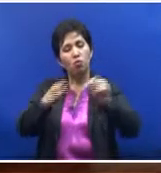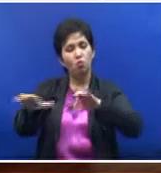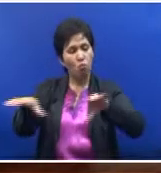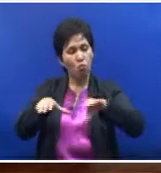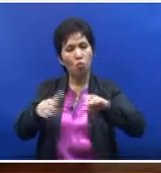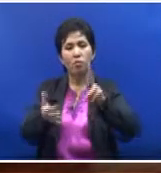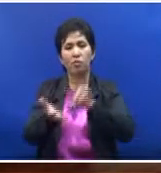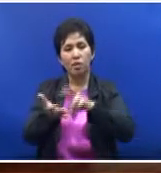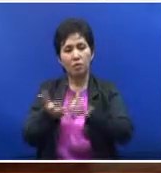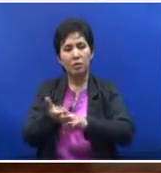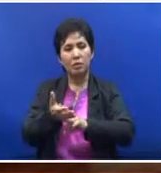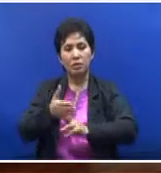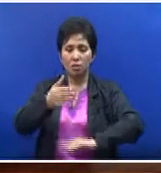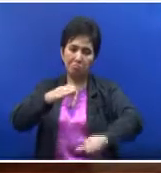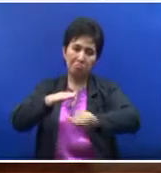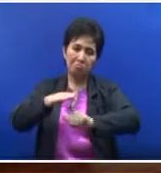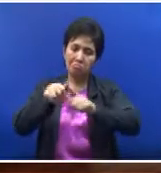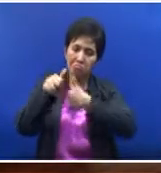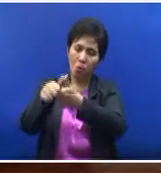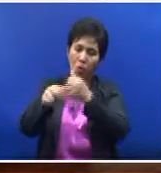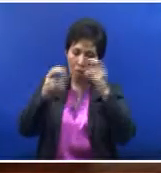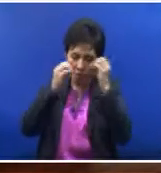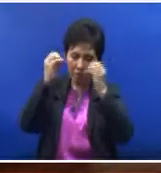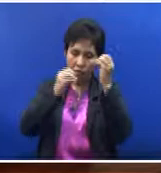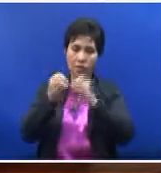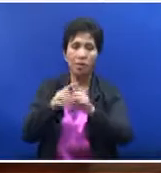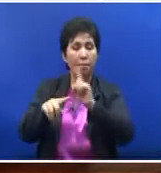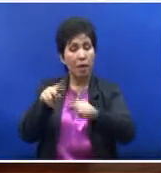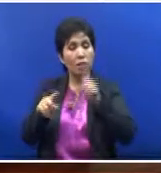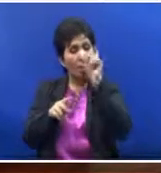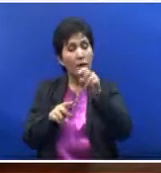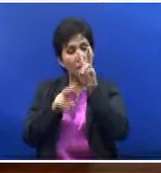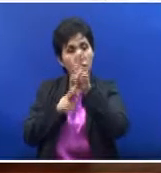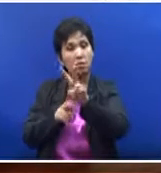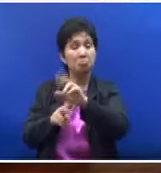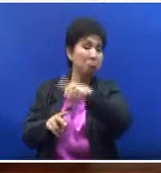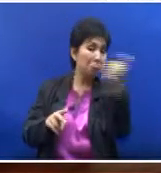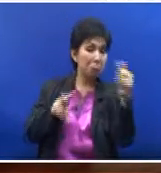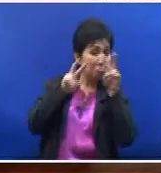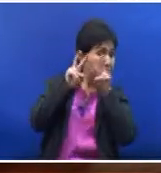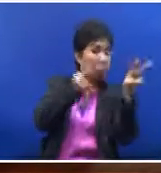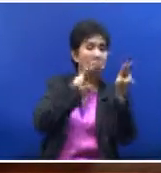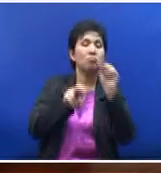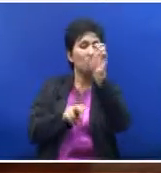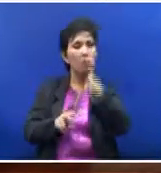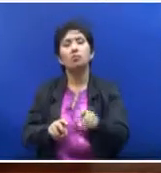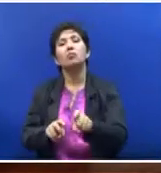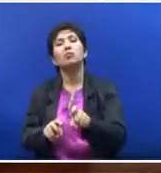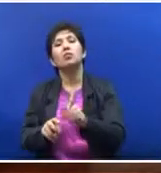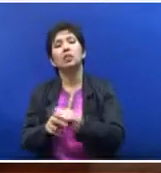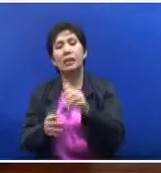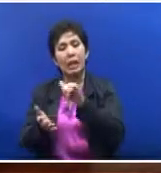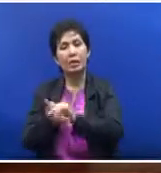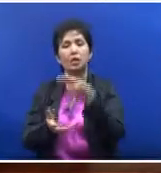report just based on one observation. Okay, but you have to see from the other perspective as well. Okay, so that is